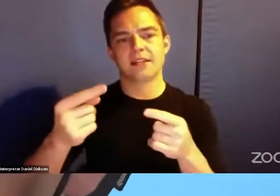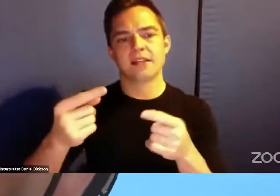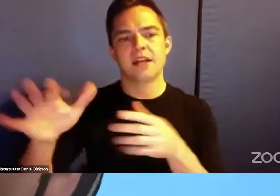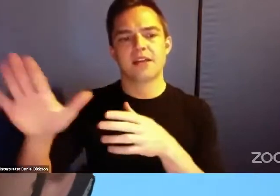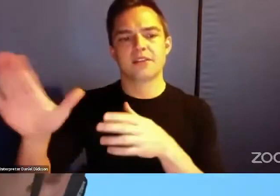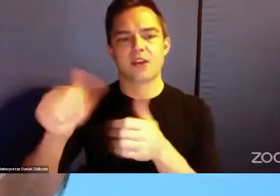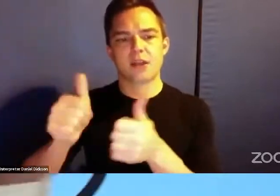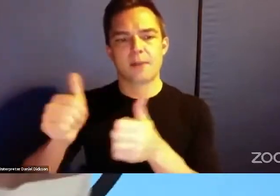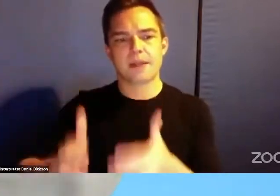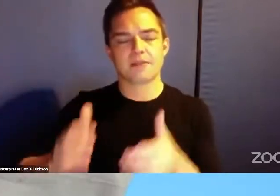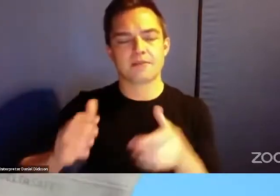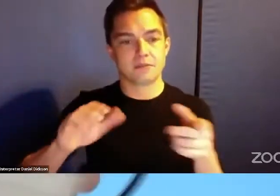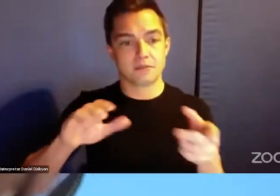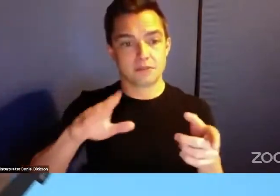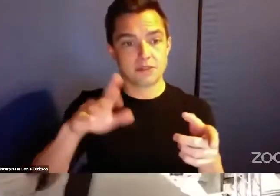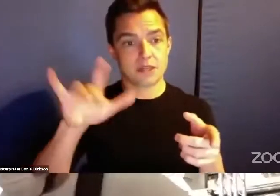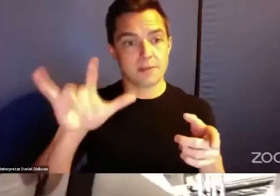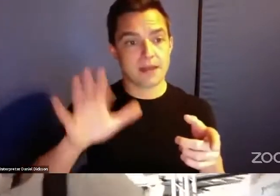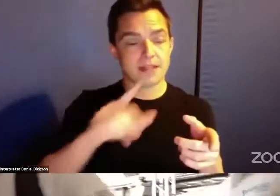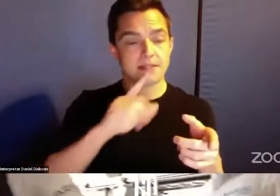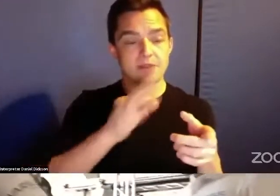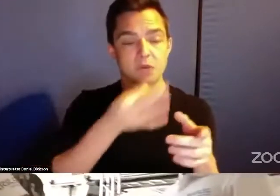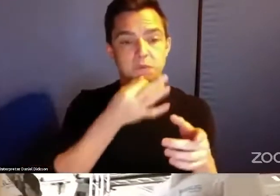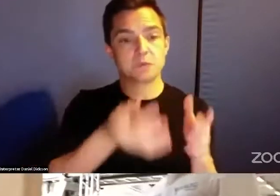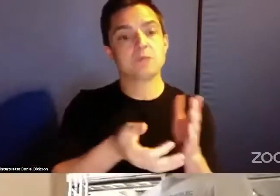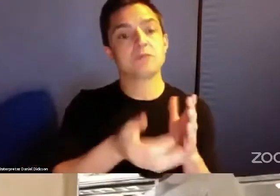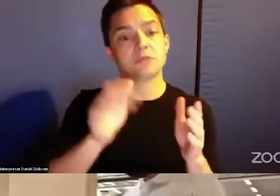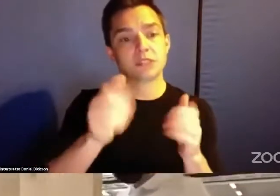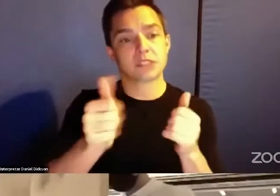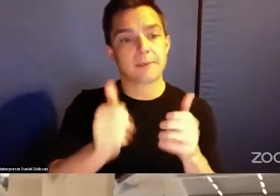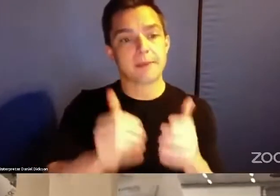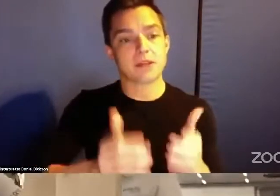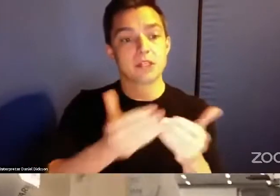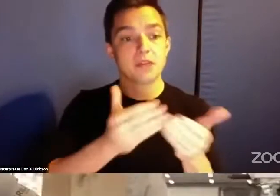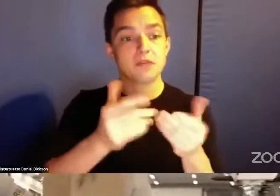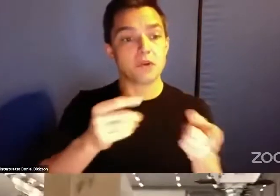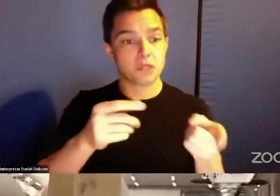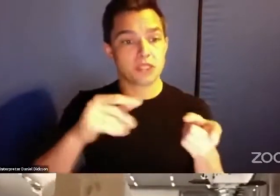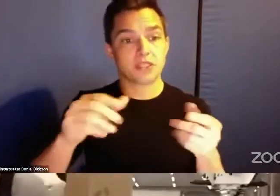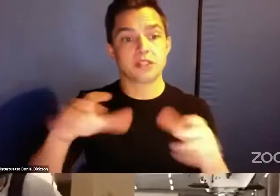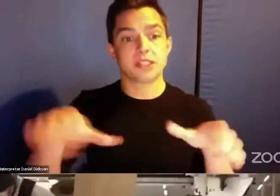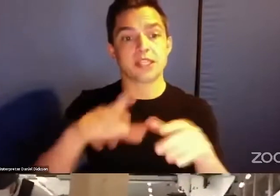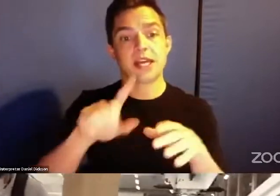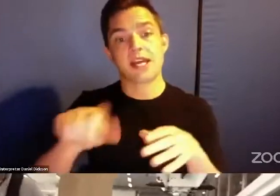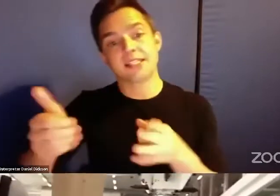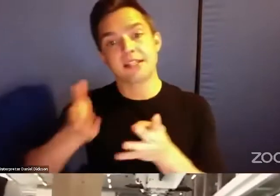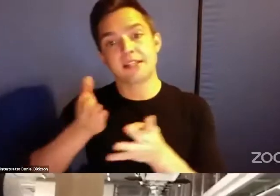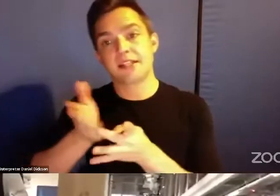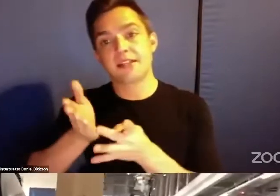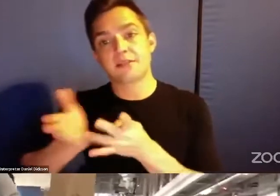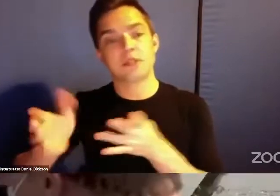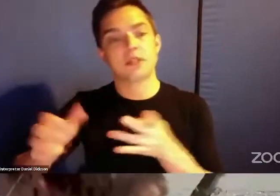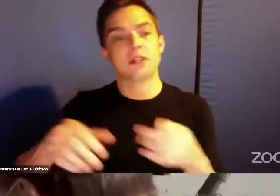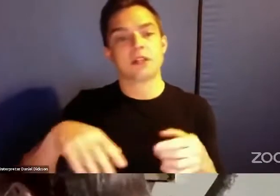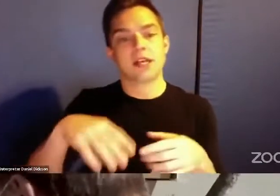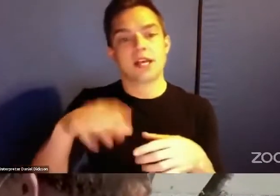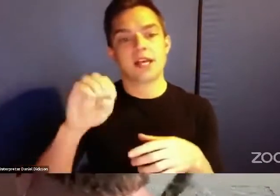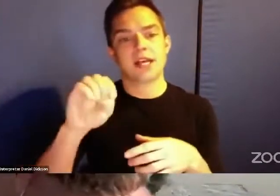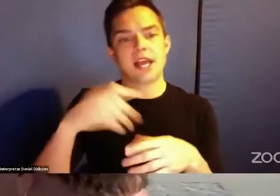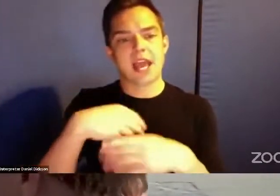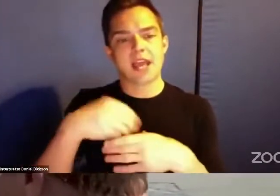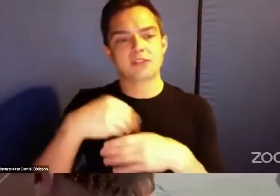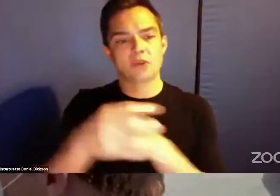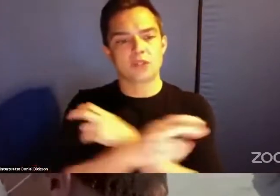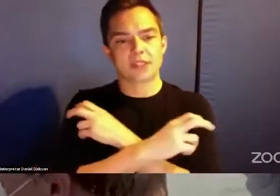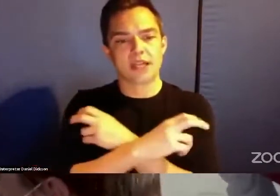very experienced competitor, even though he competed in a different discipline, the exoskeleton race in 2020. His team